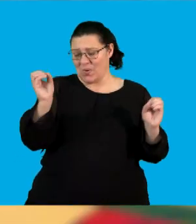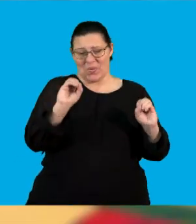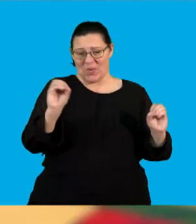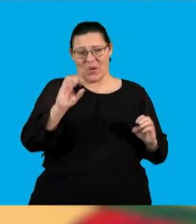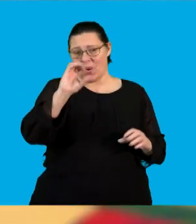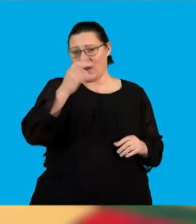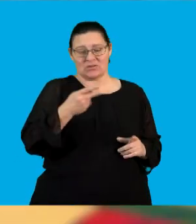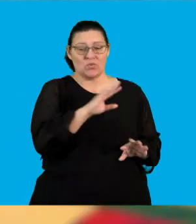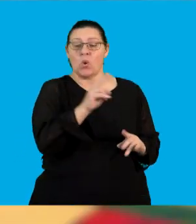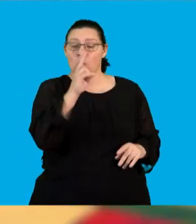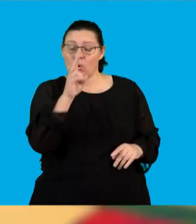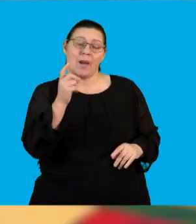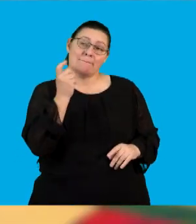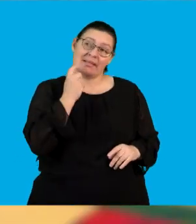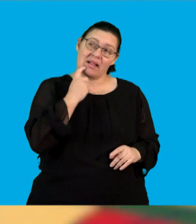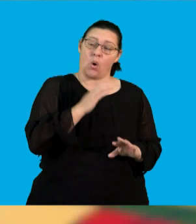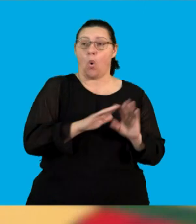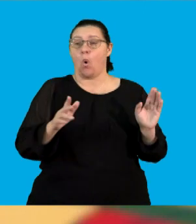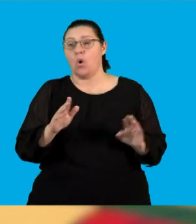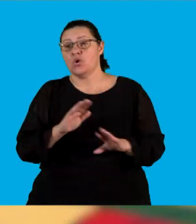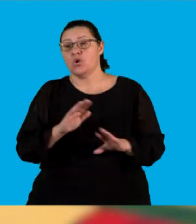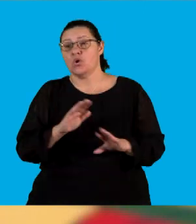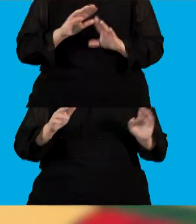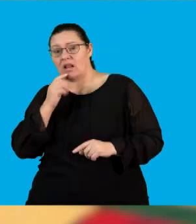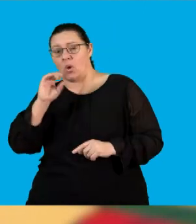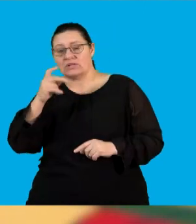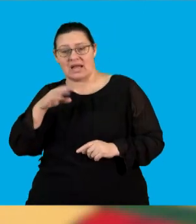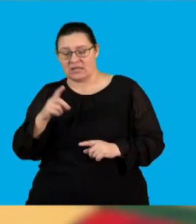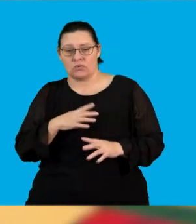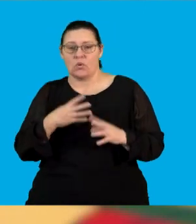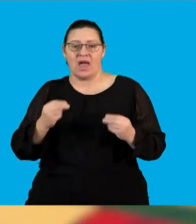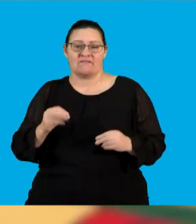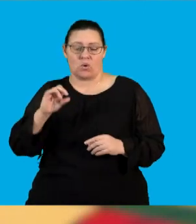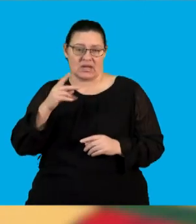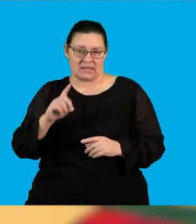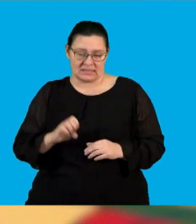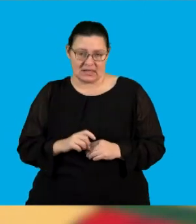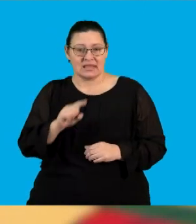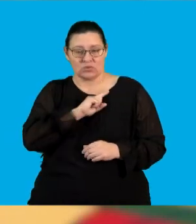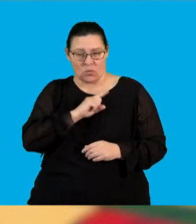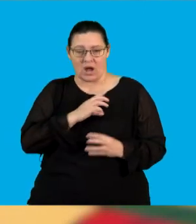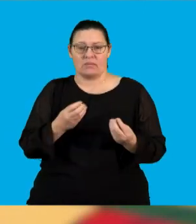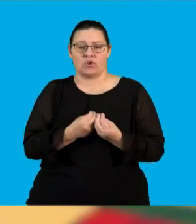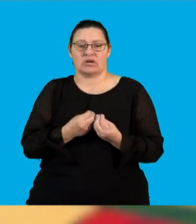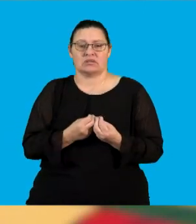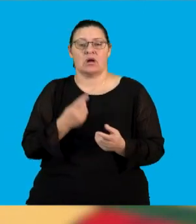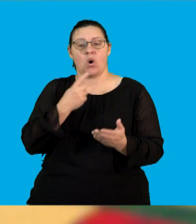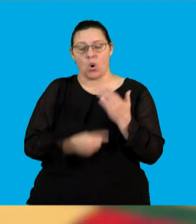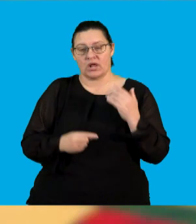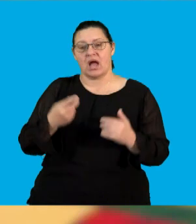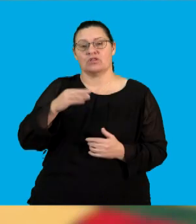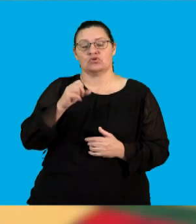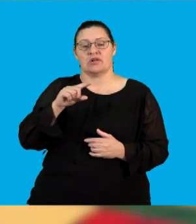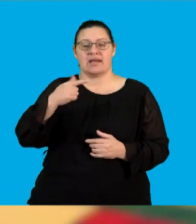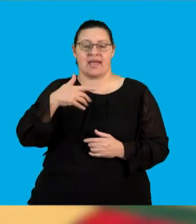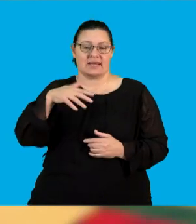this case, we are not looking at the metal oxide or the non-metal oxide, so we don't have the oxide. That is why our product will just